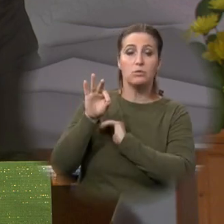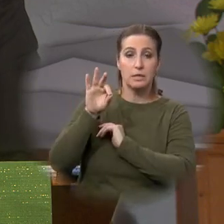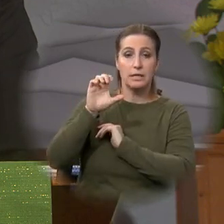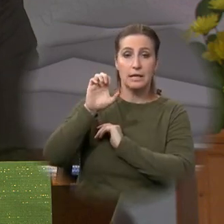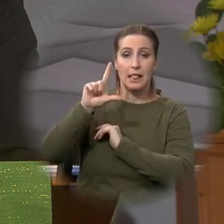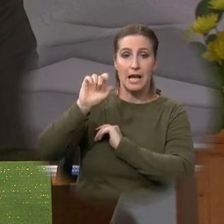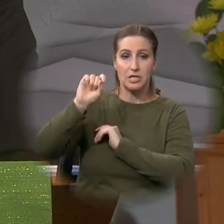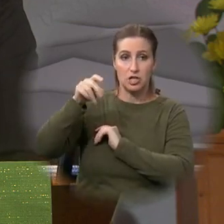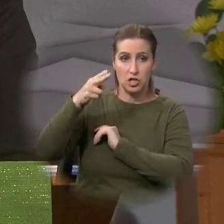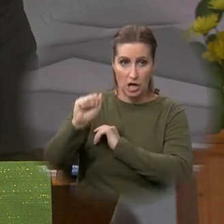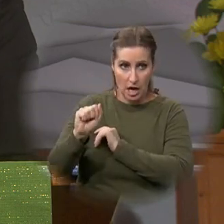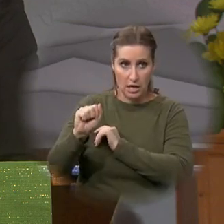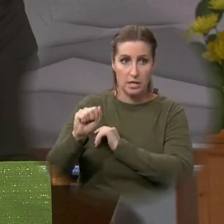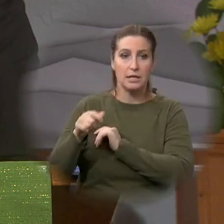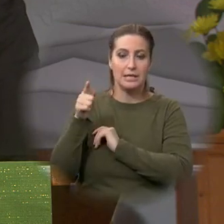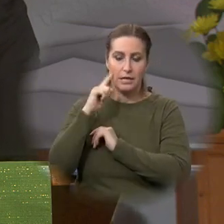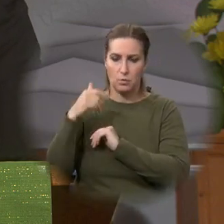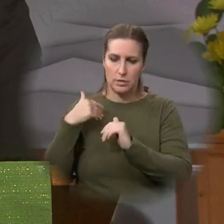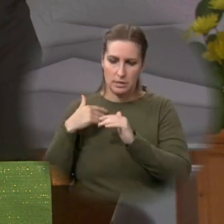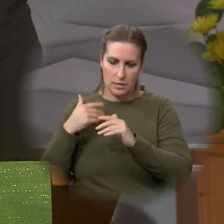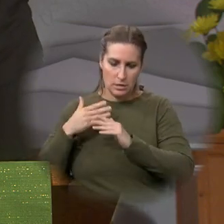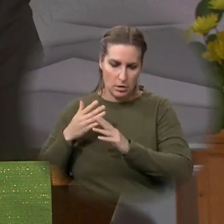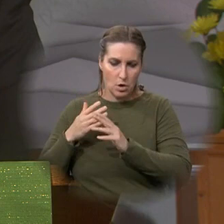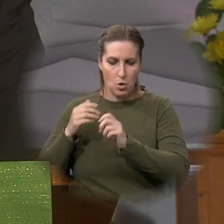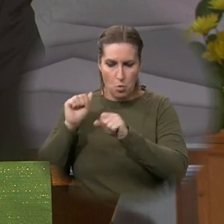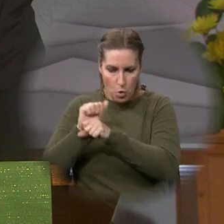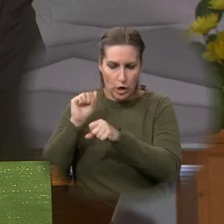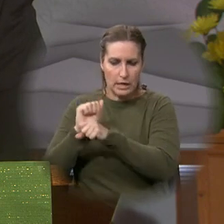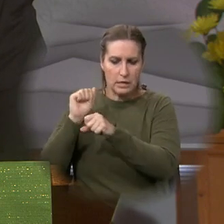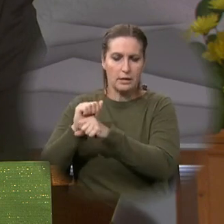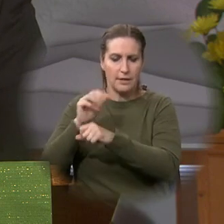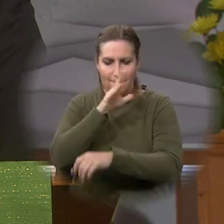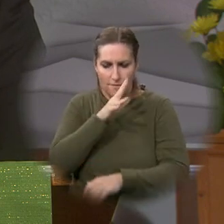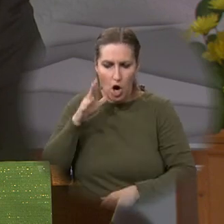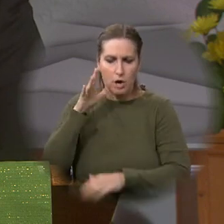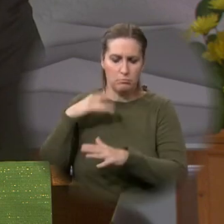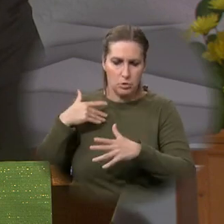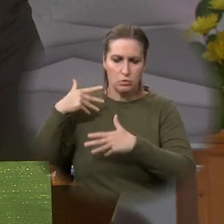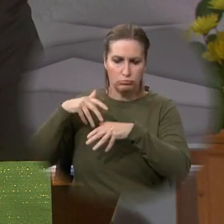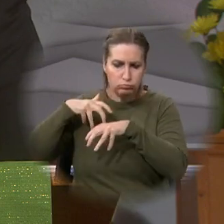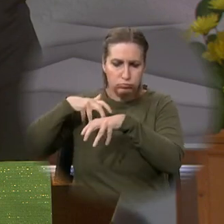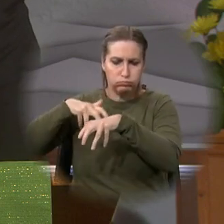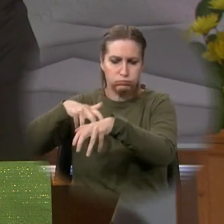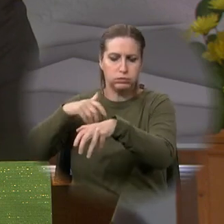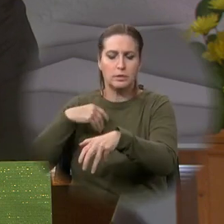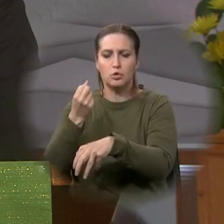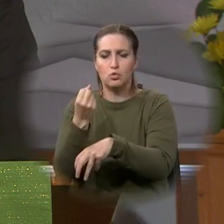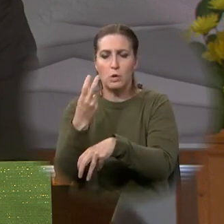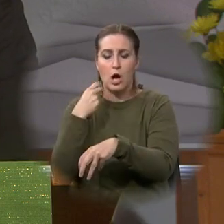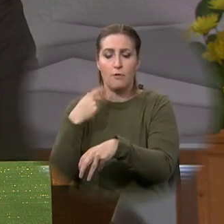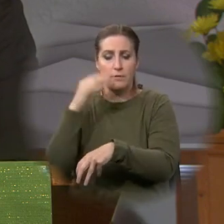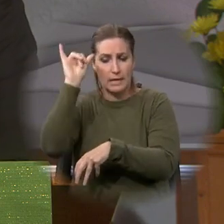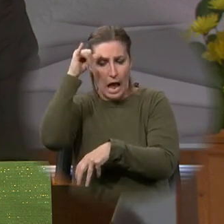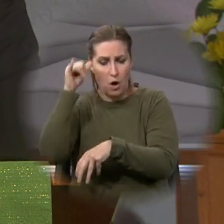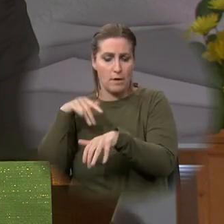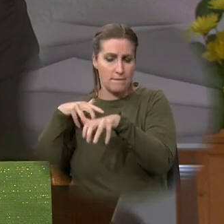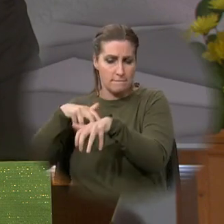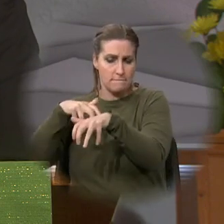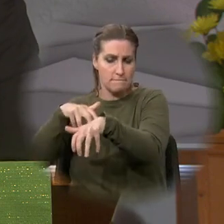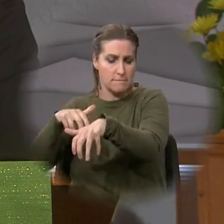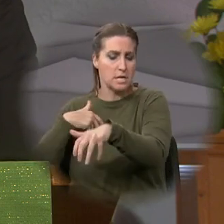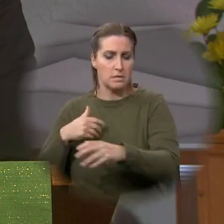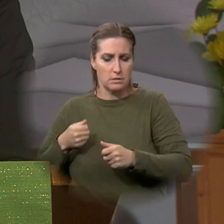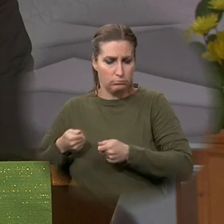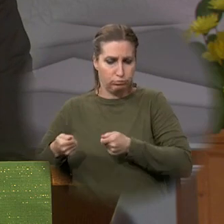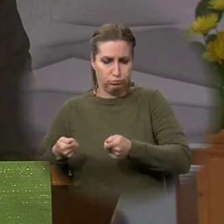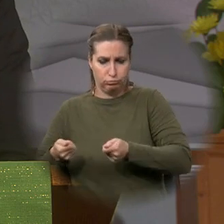son of Shaphat, as he was plowing with 12 yoke of oxen. He was following the 12th. Elijah went over